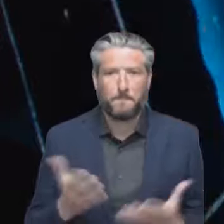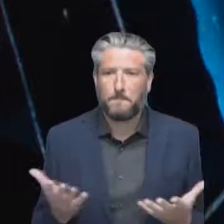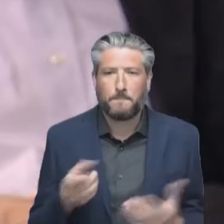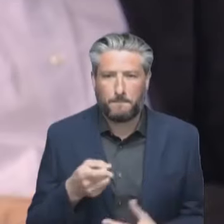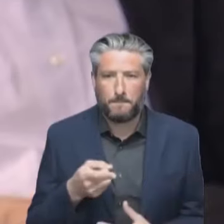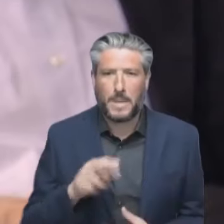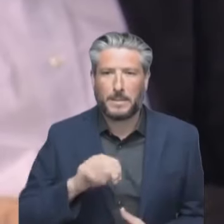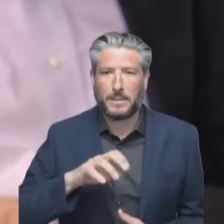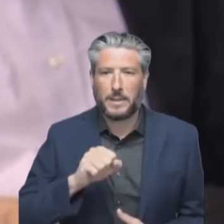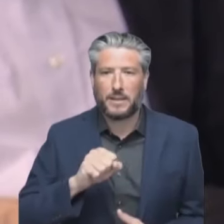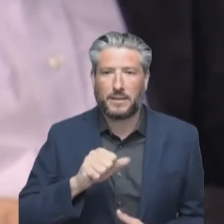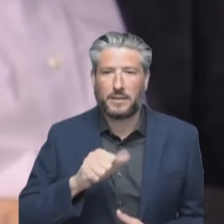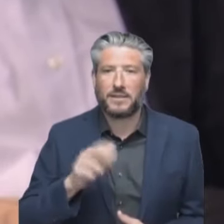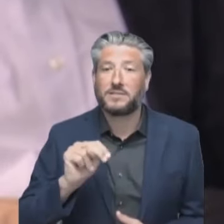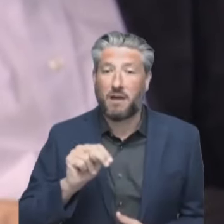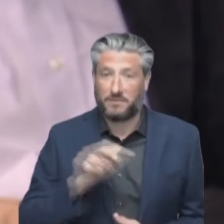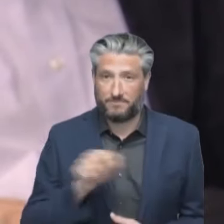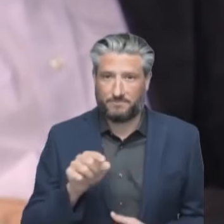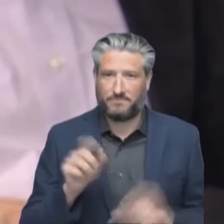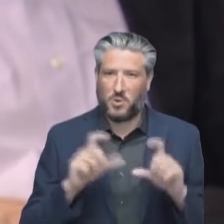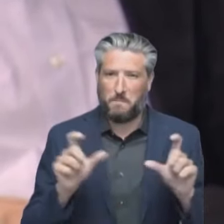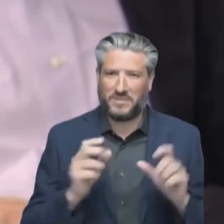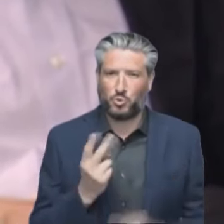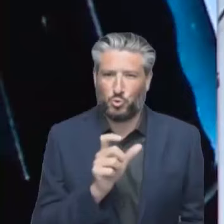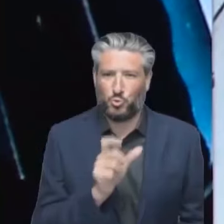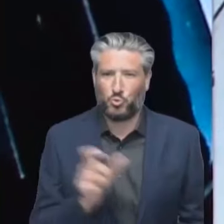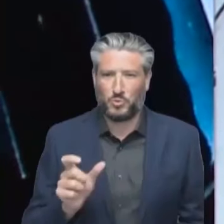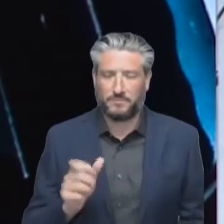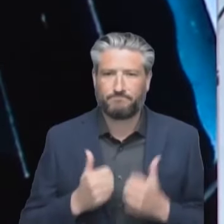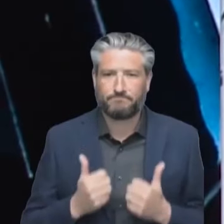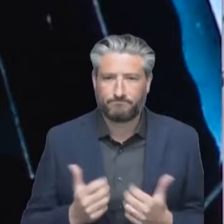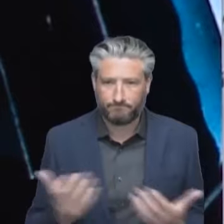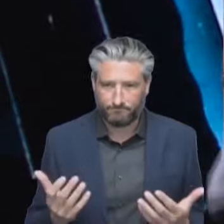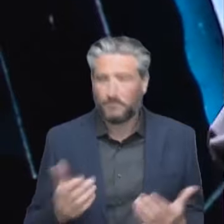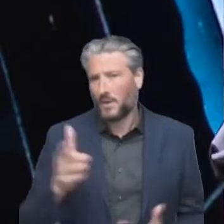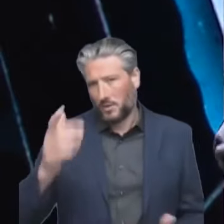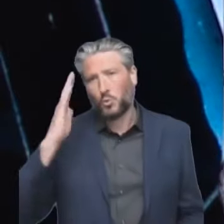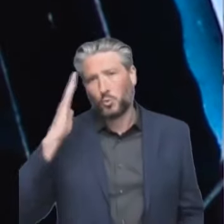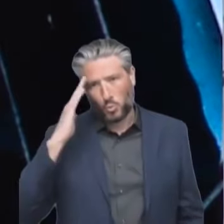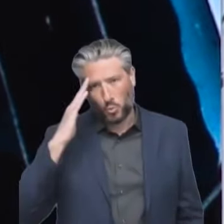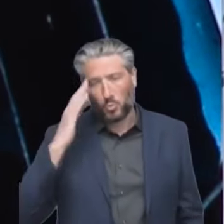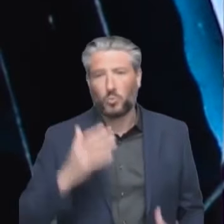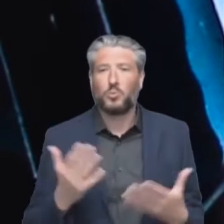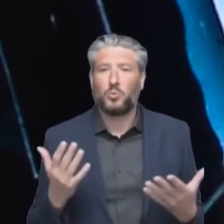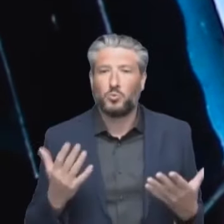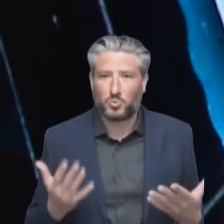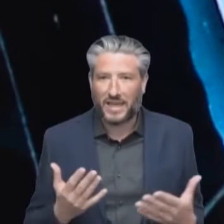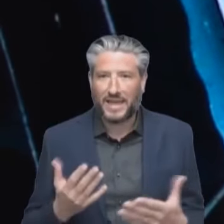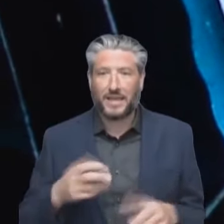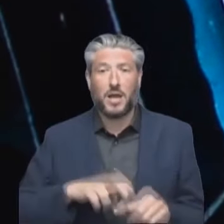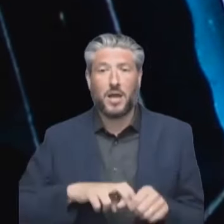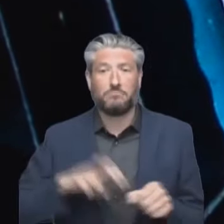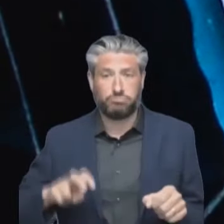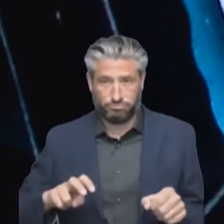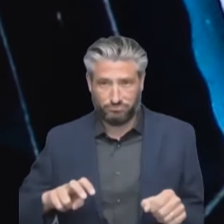board of directors today, as you all know, and that is Patrick Thomas, who, in order to accompany the evolution of the board of directors by